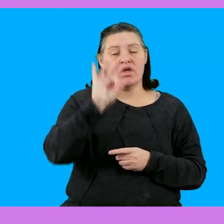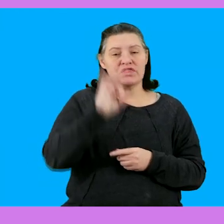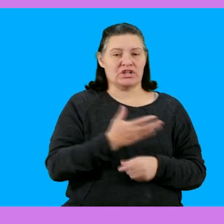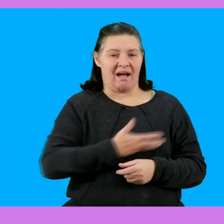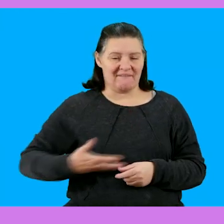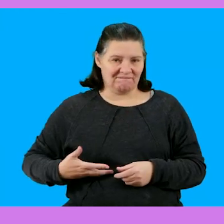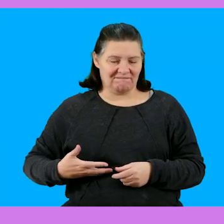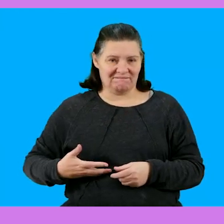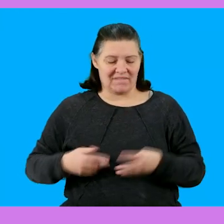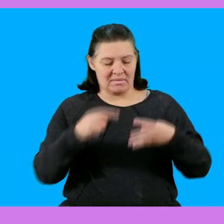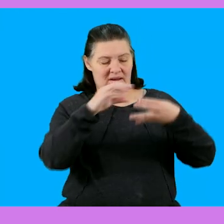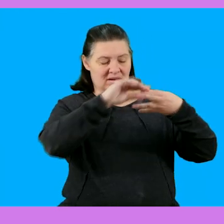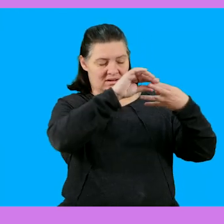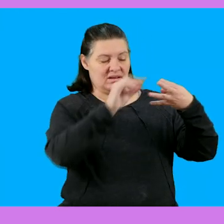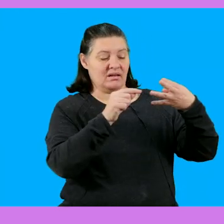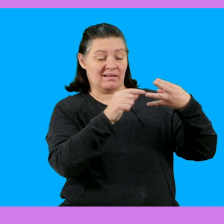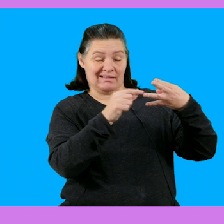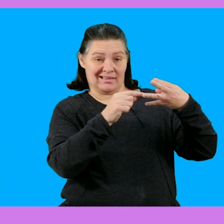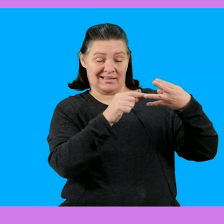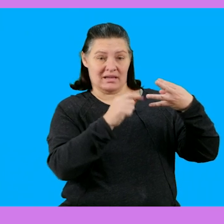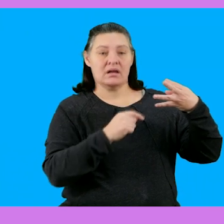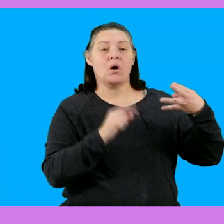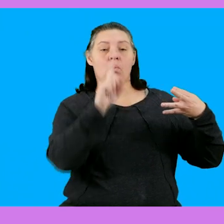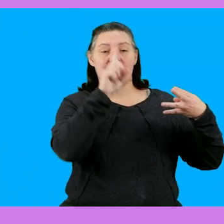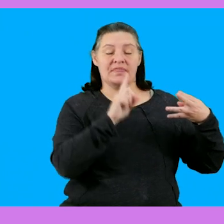the third half a year of